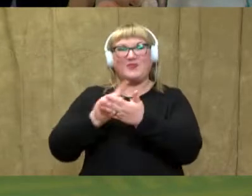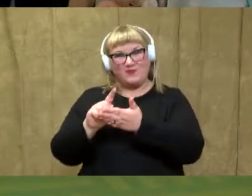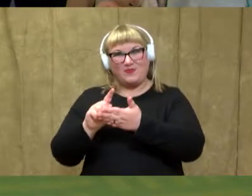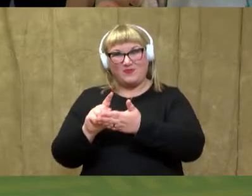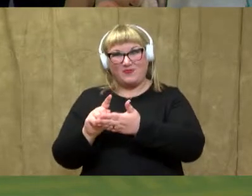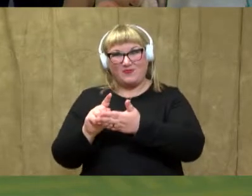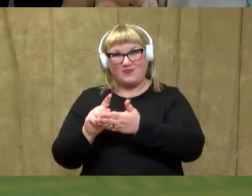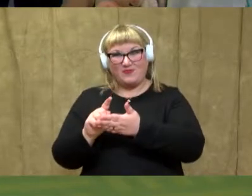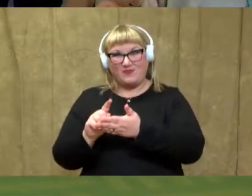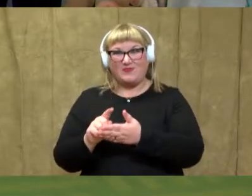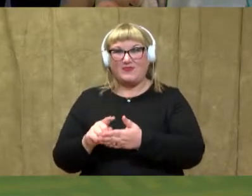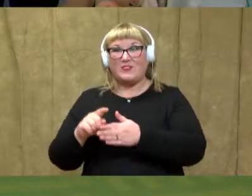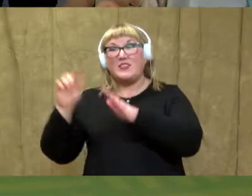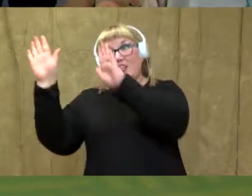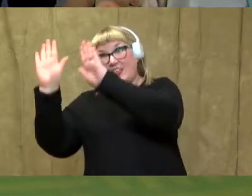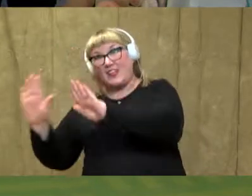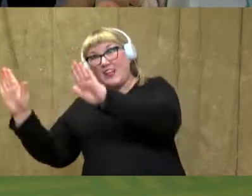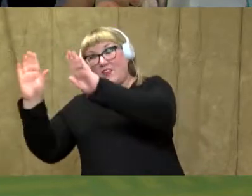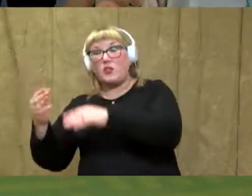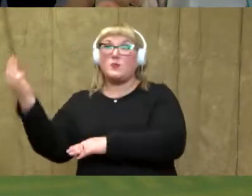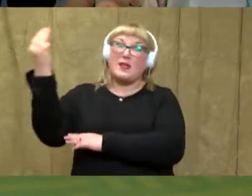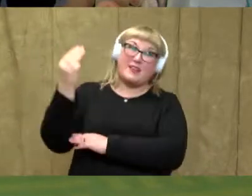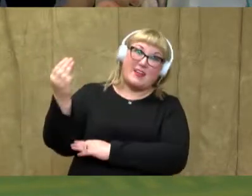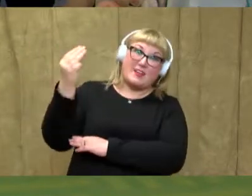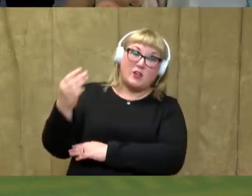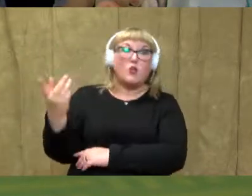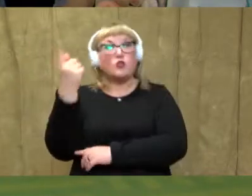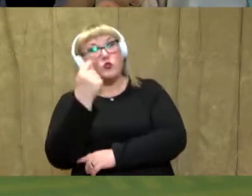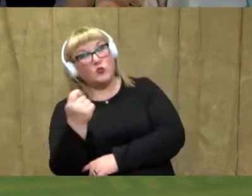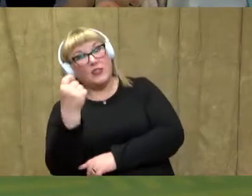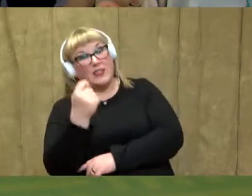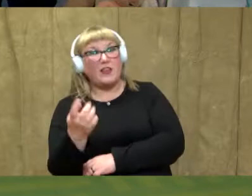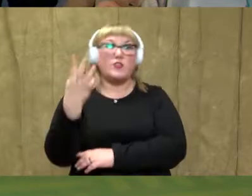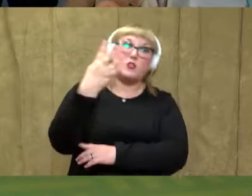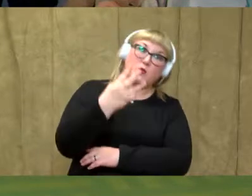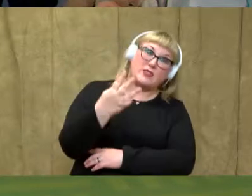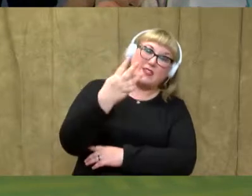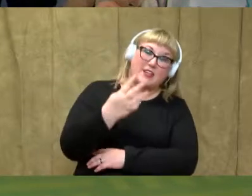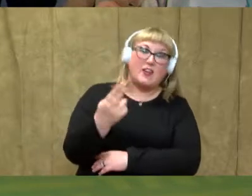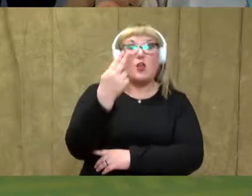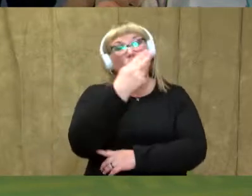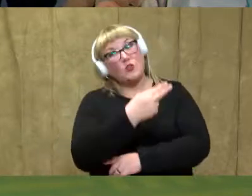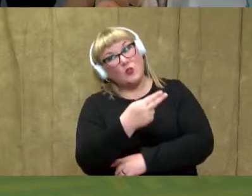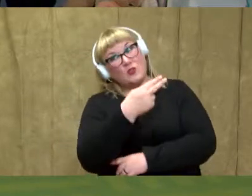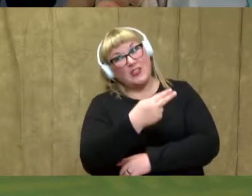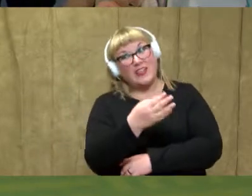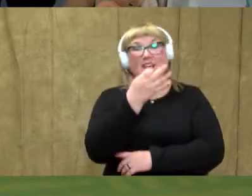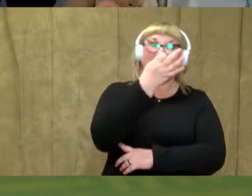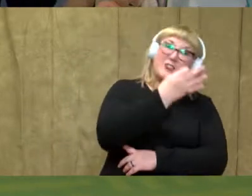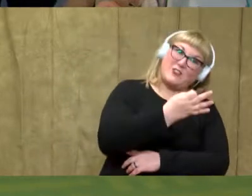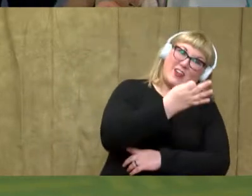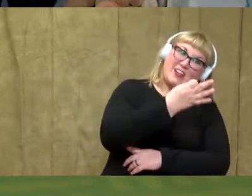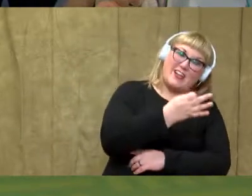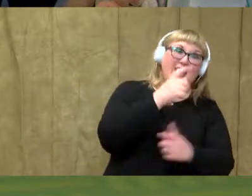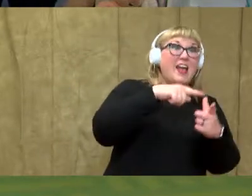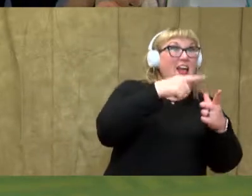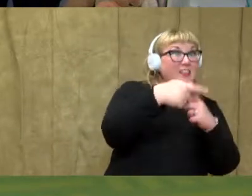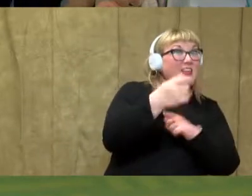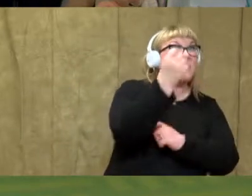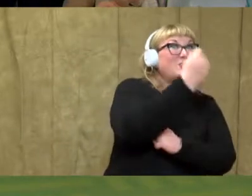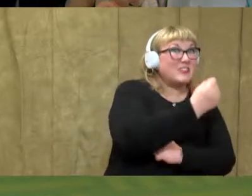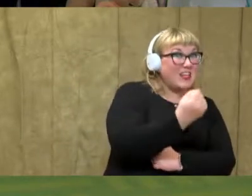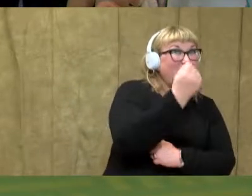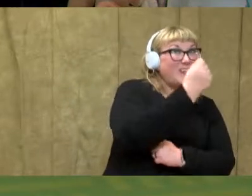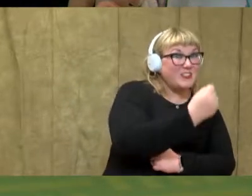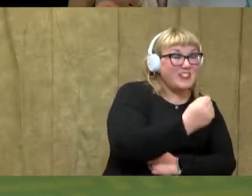week. There's Sunday and there's Monday. There's Tuesday and there's Wednesday. There's Thursday and there's Friday. And